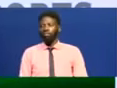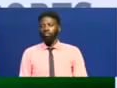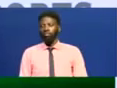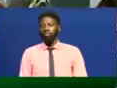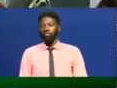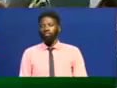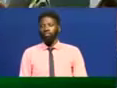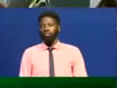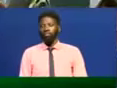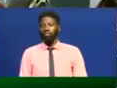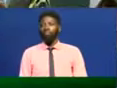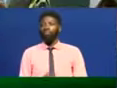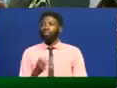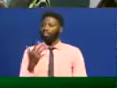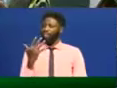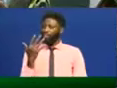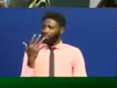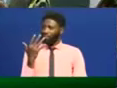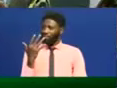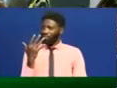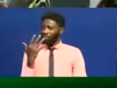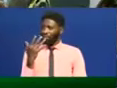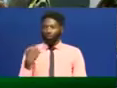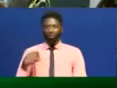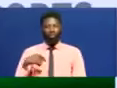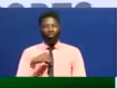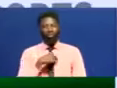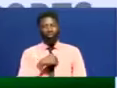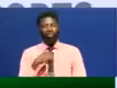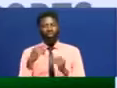Number five, we have consolidated,